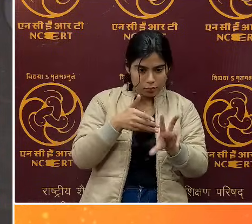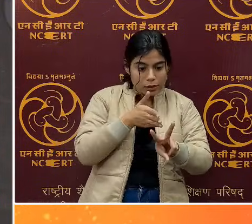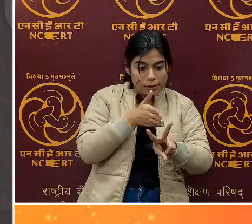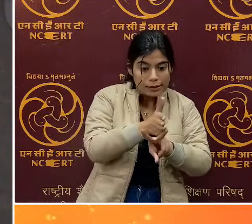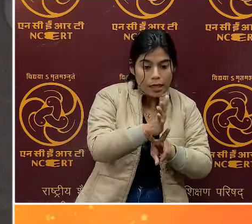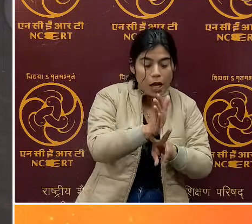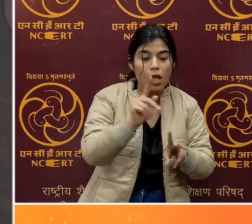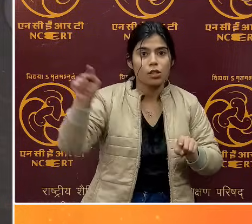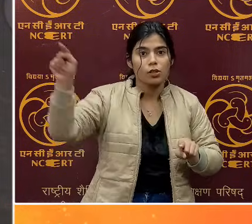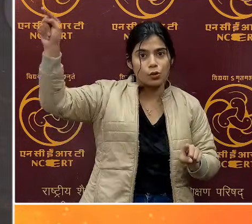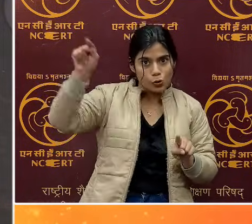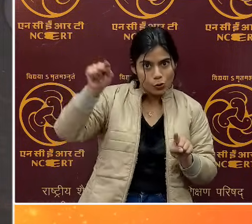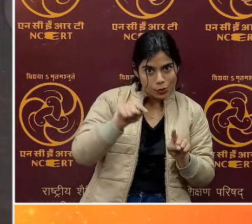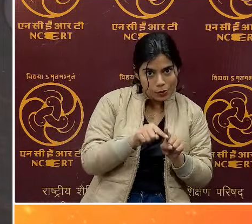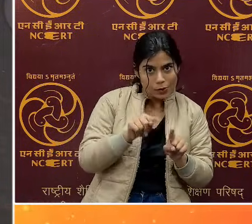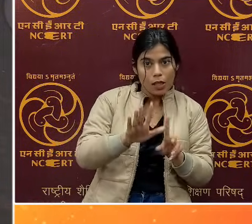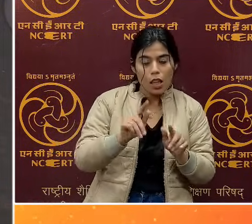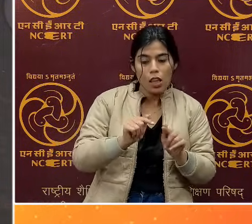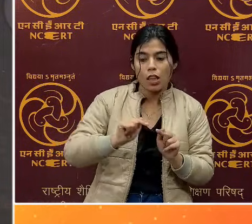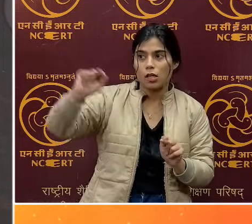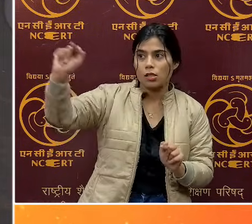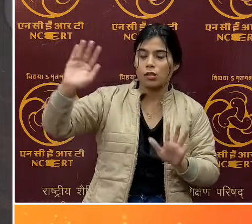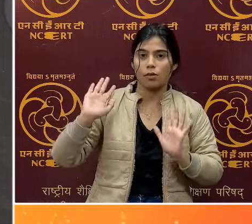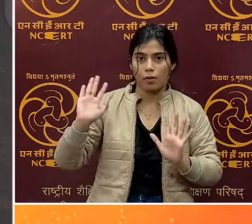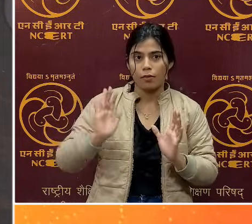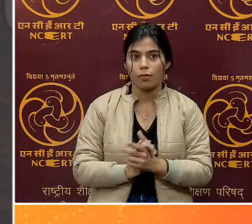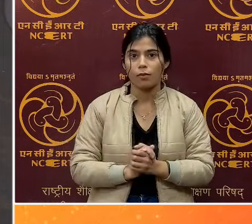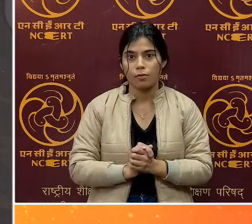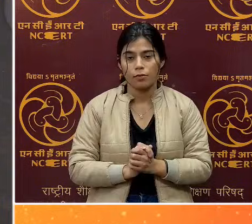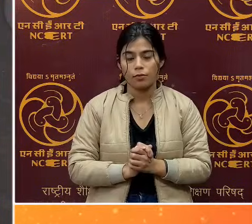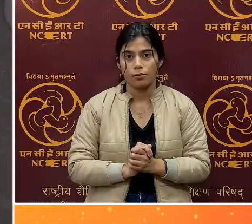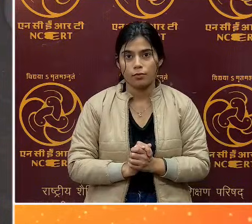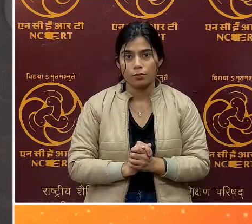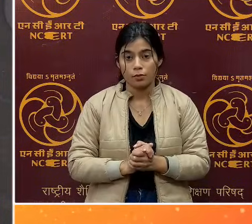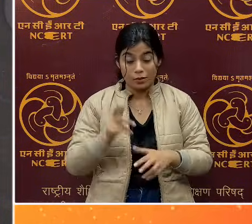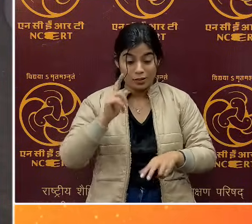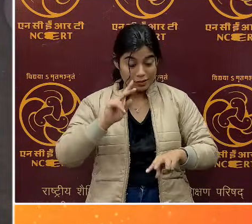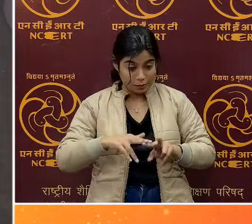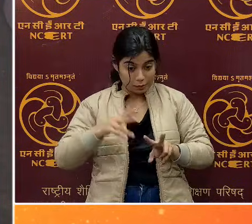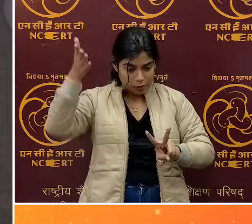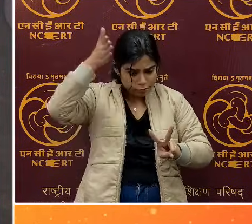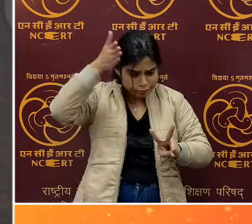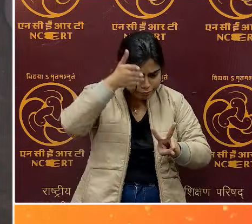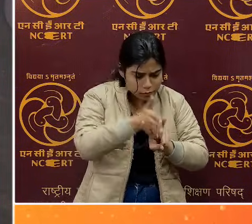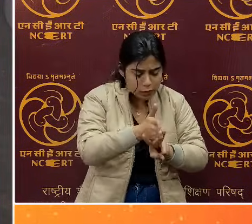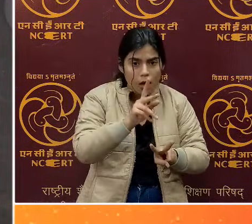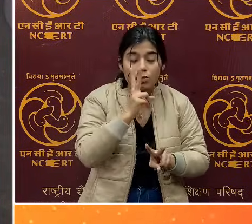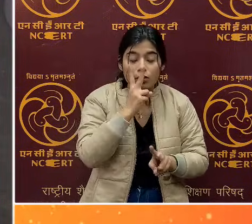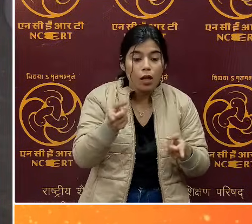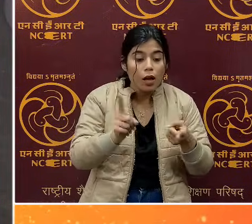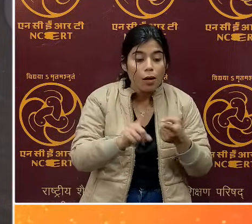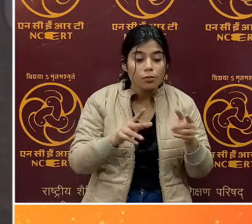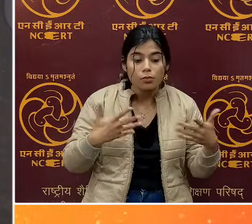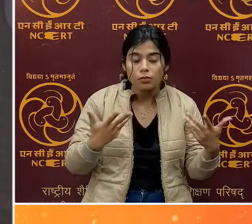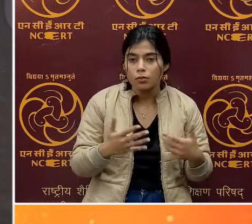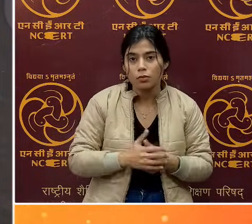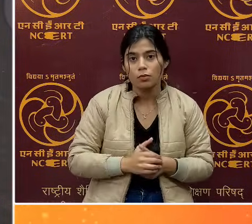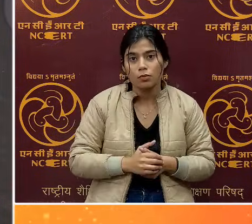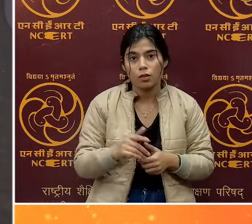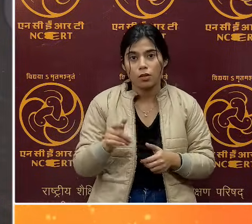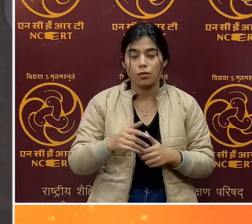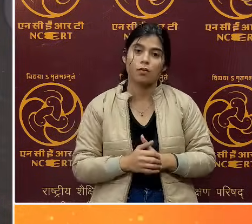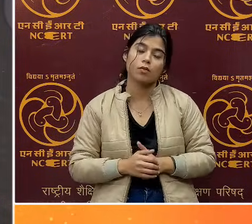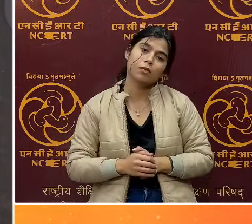straight. So when these light rays pass through this pinhole, what happens? That they form an